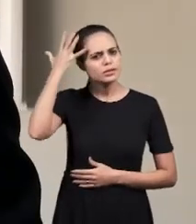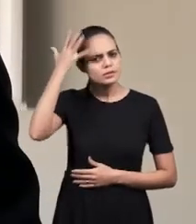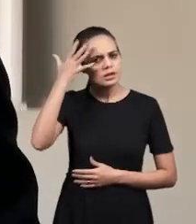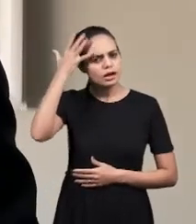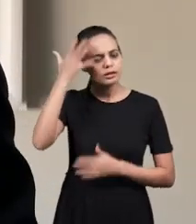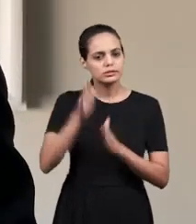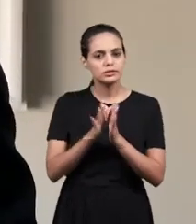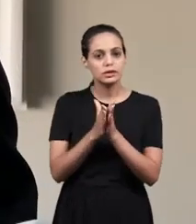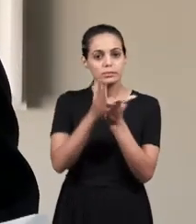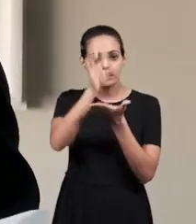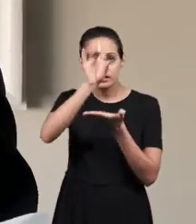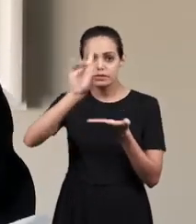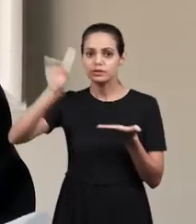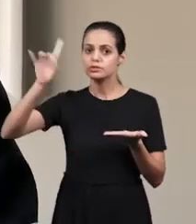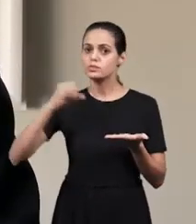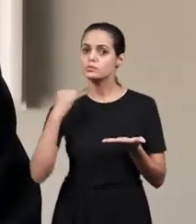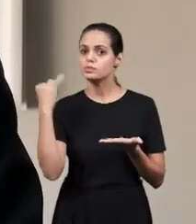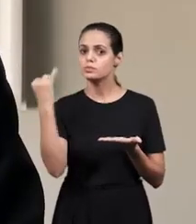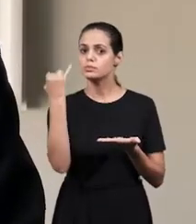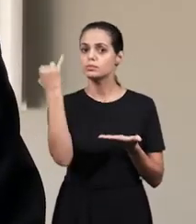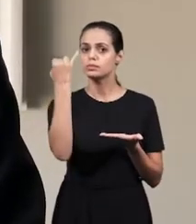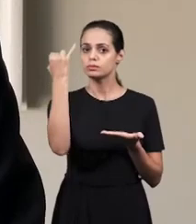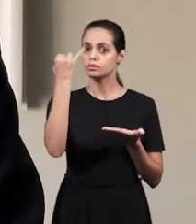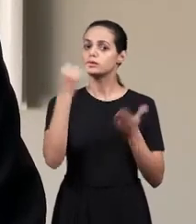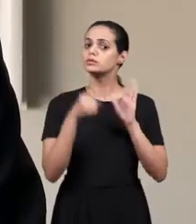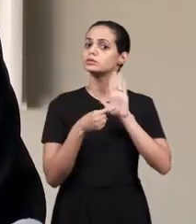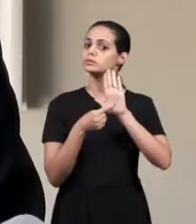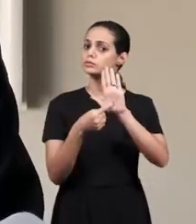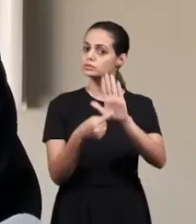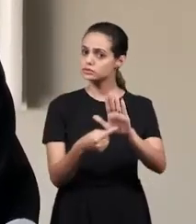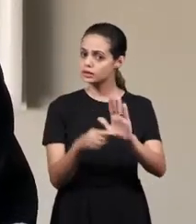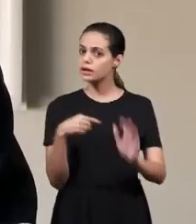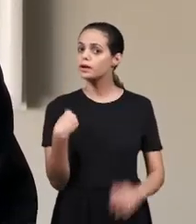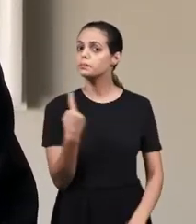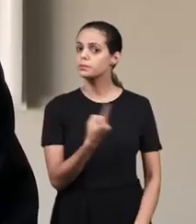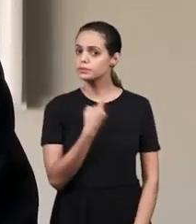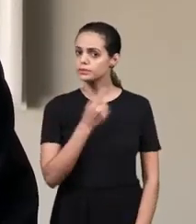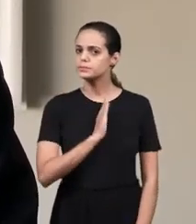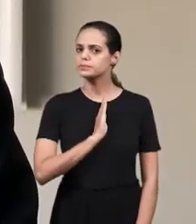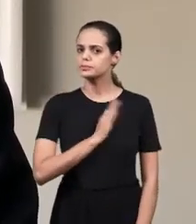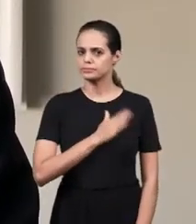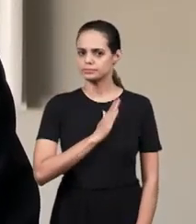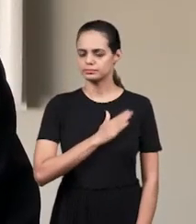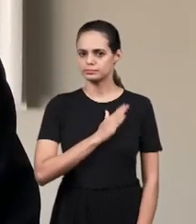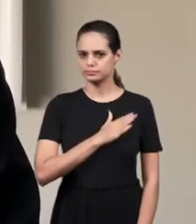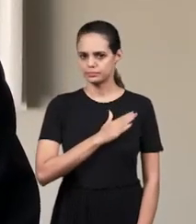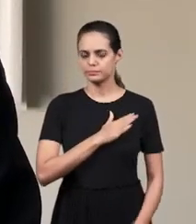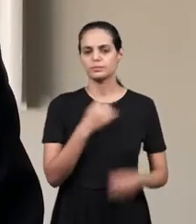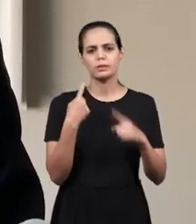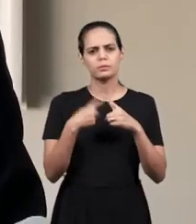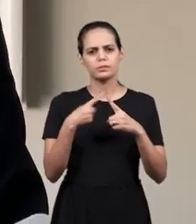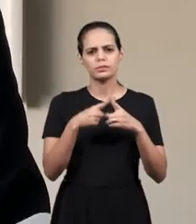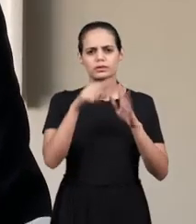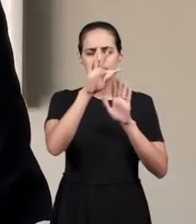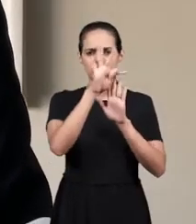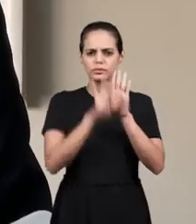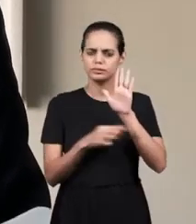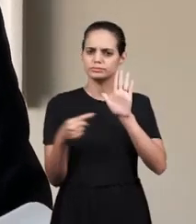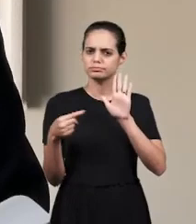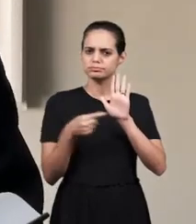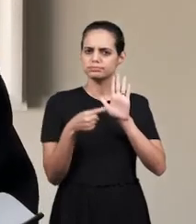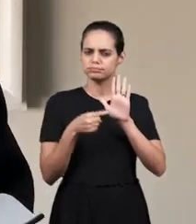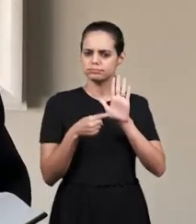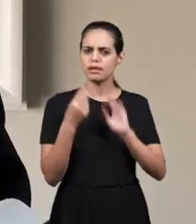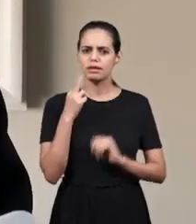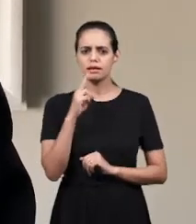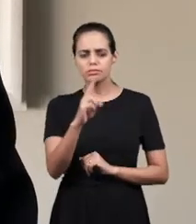very important for our hearts. Because in this text, in this historical narrative,